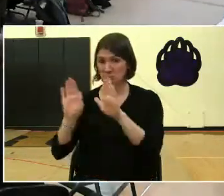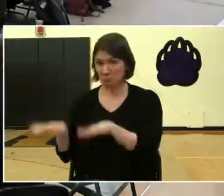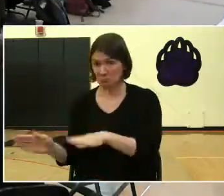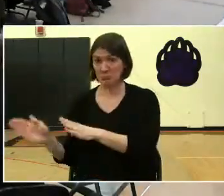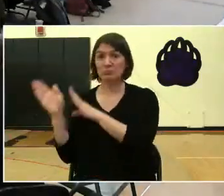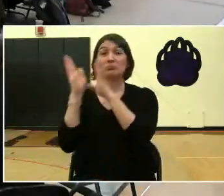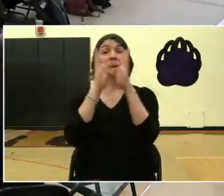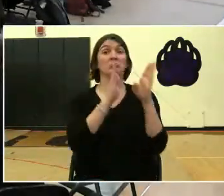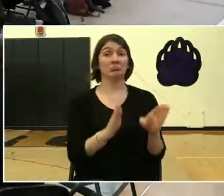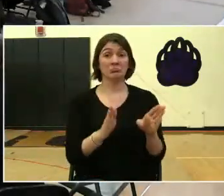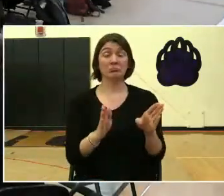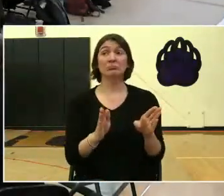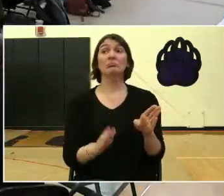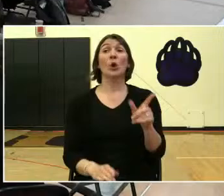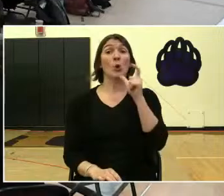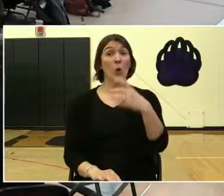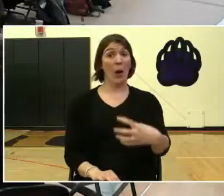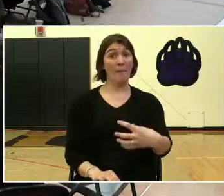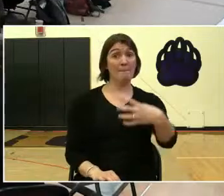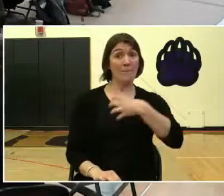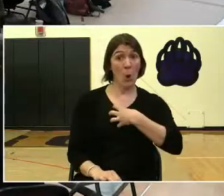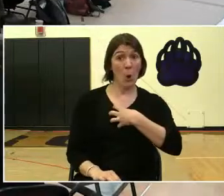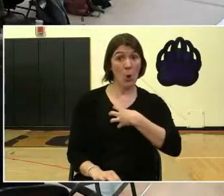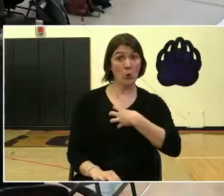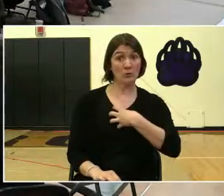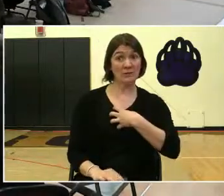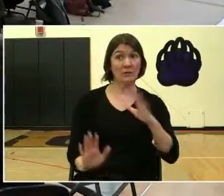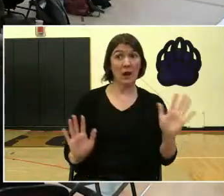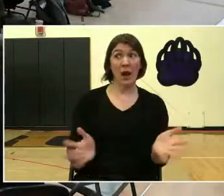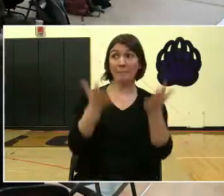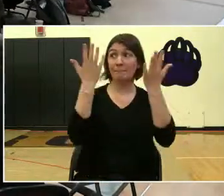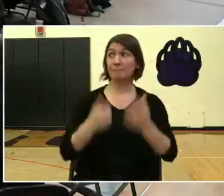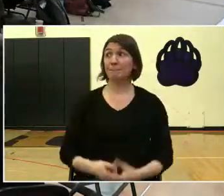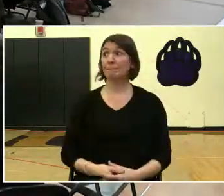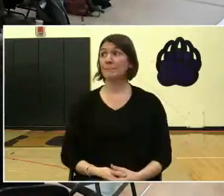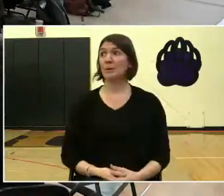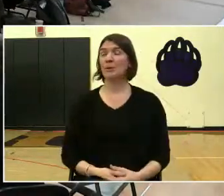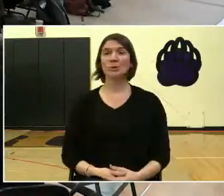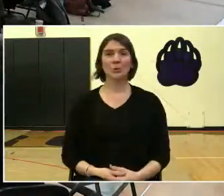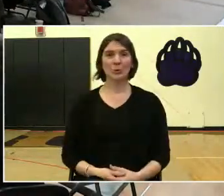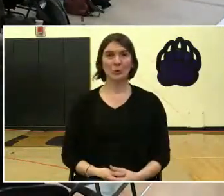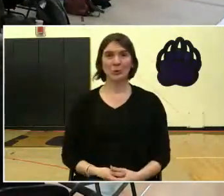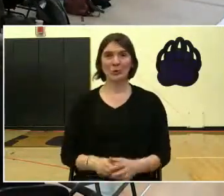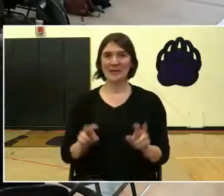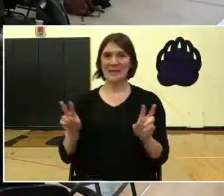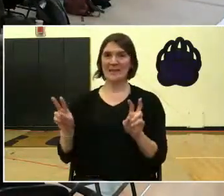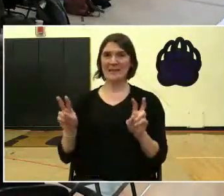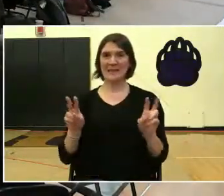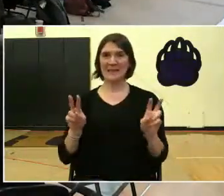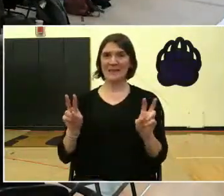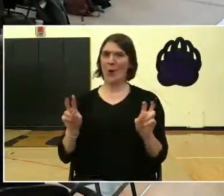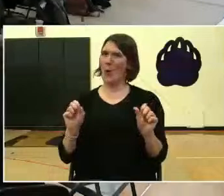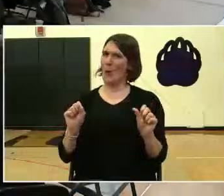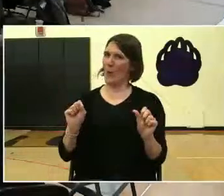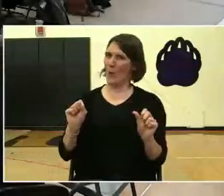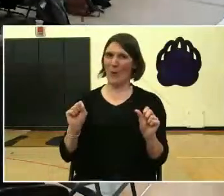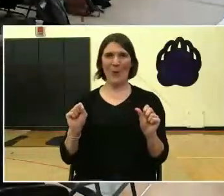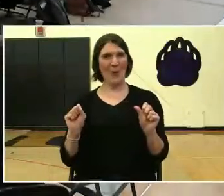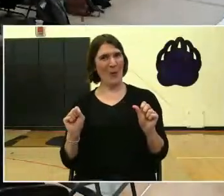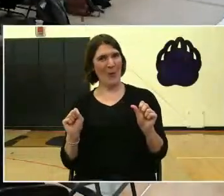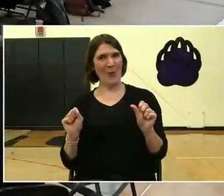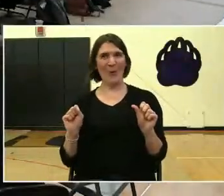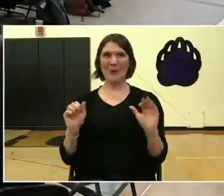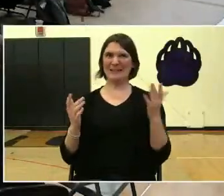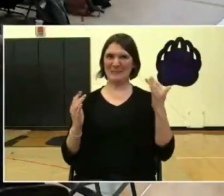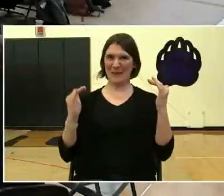I all right please be seated all those opposed please rise and say nay I change my mind to change my